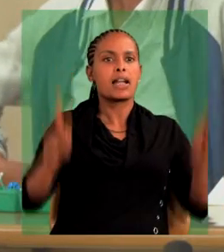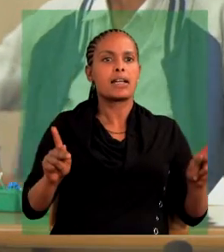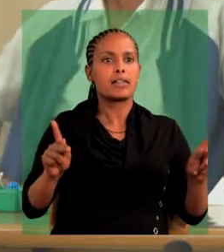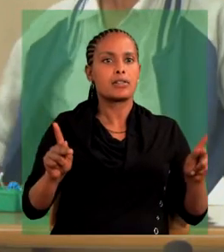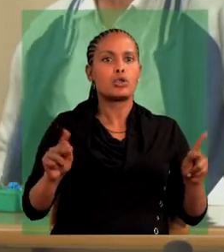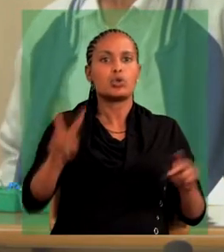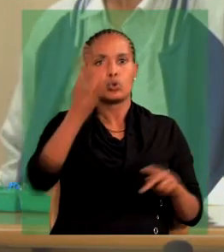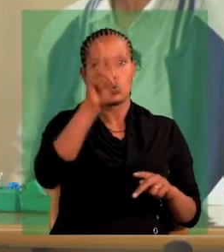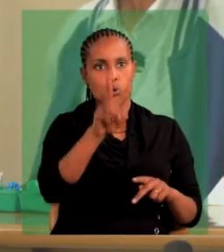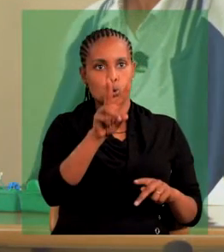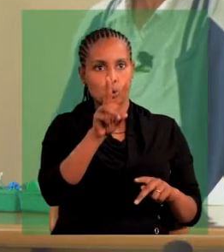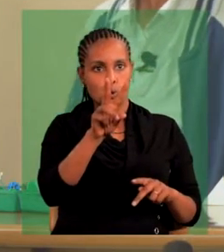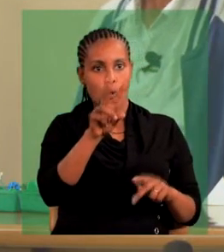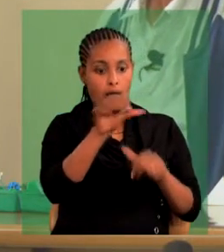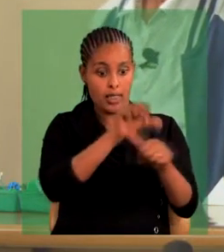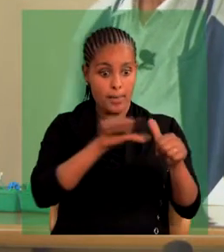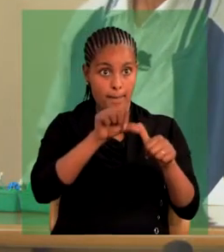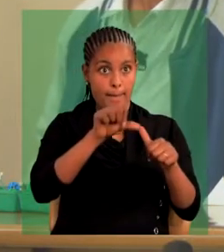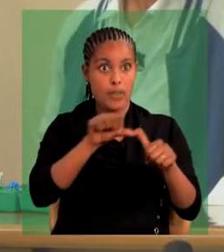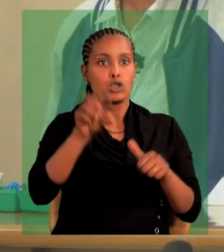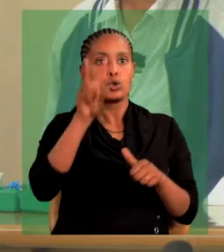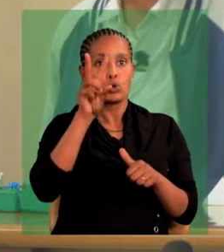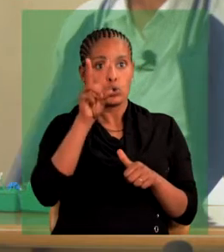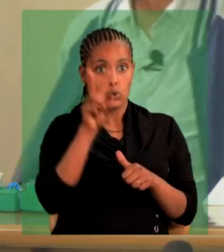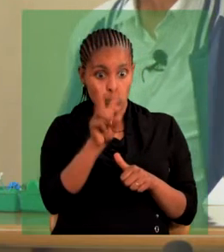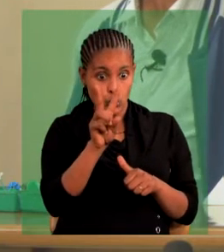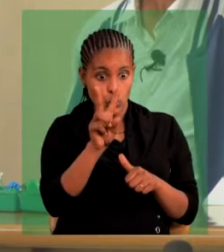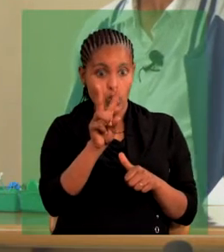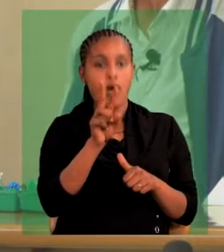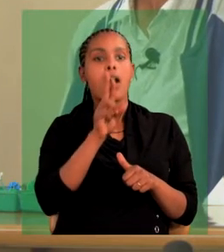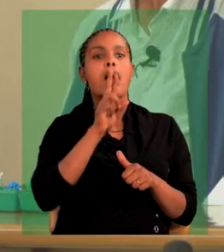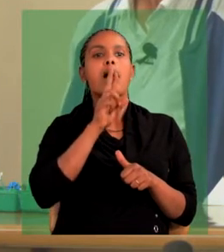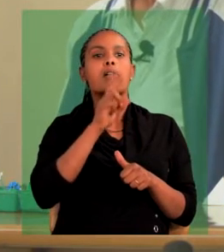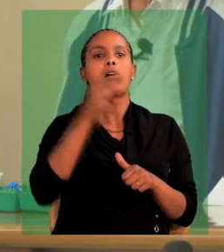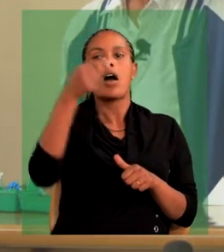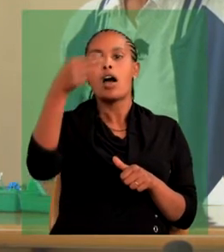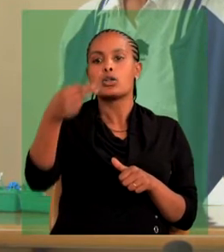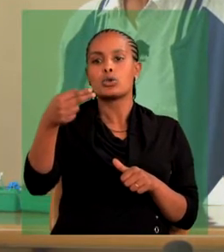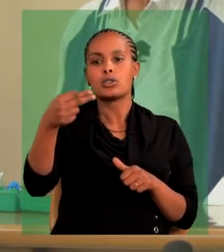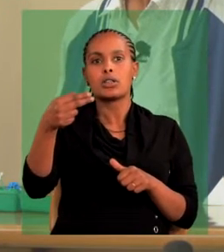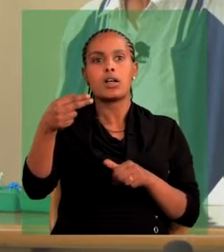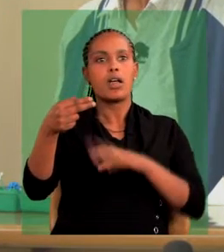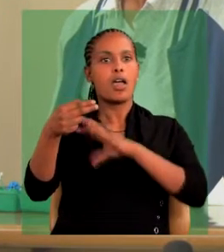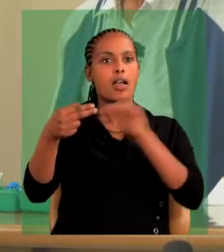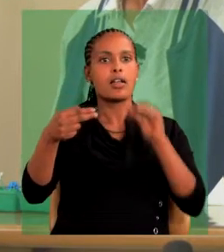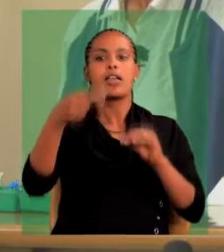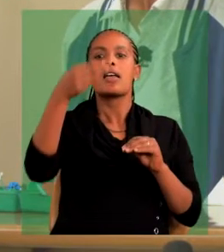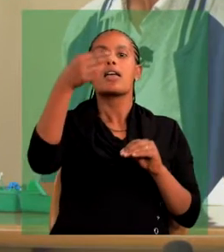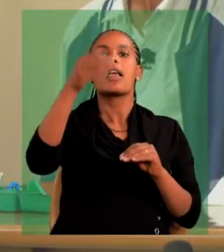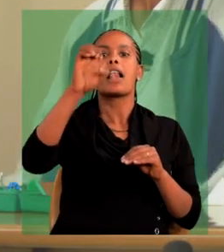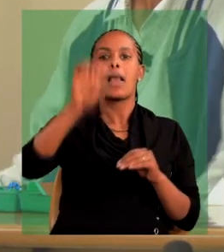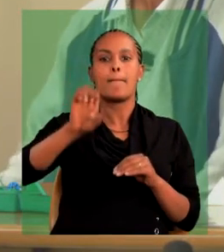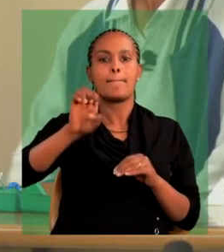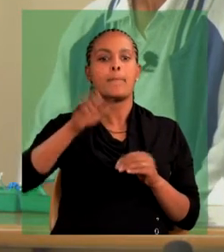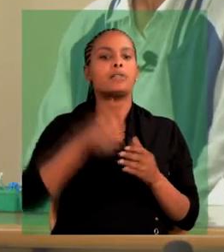table? 2. Those 2 are hydrogen and? Helium.